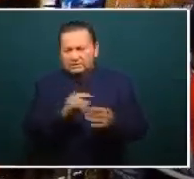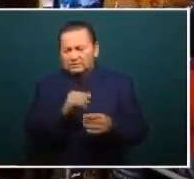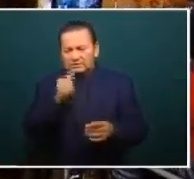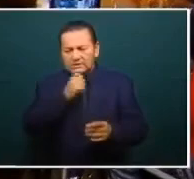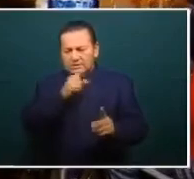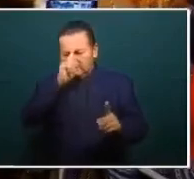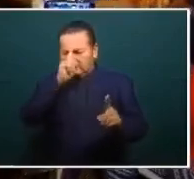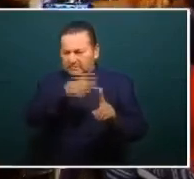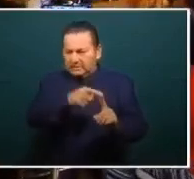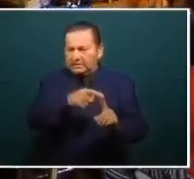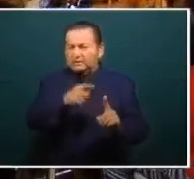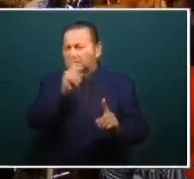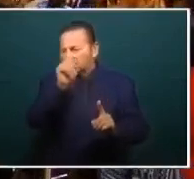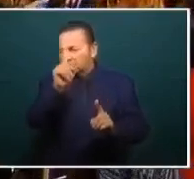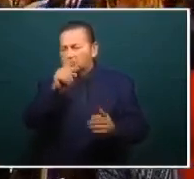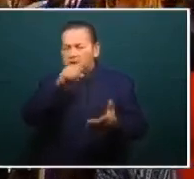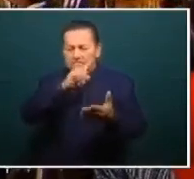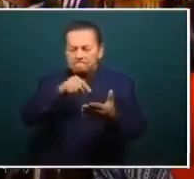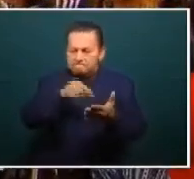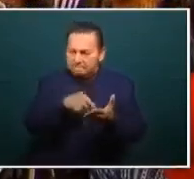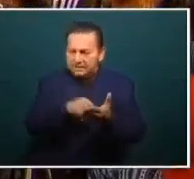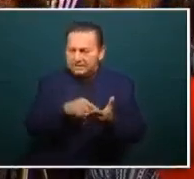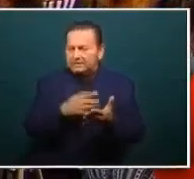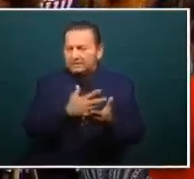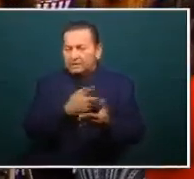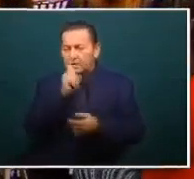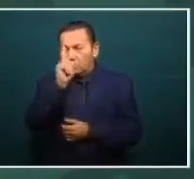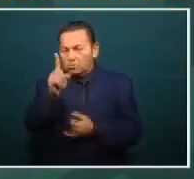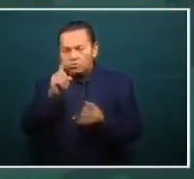What we want to highlight now